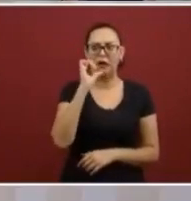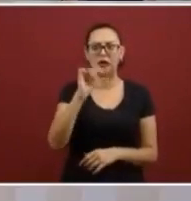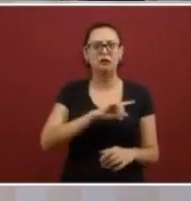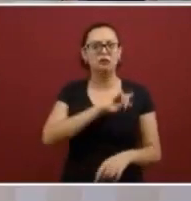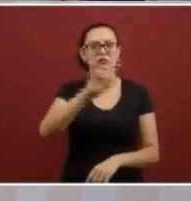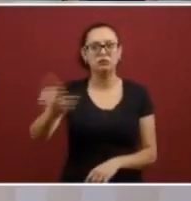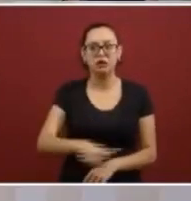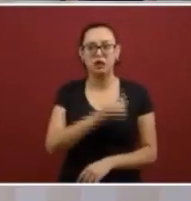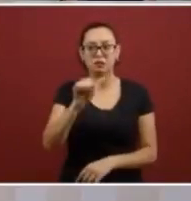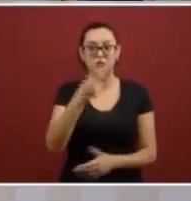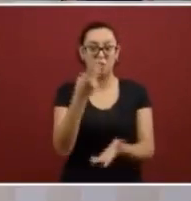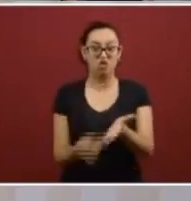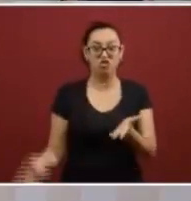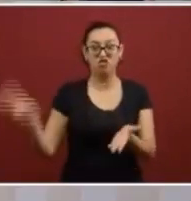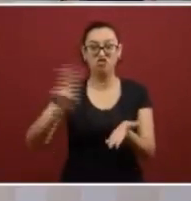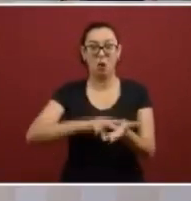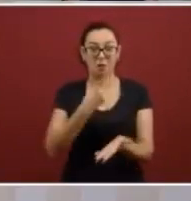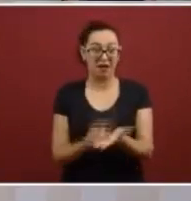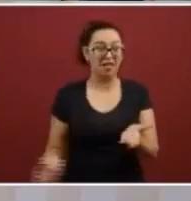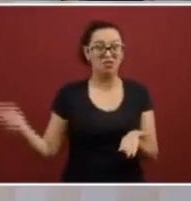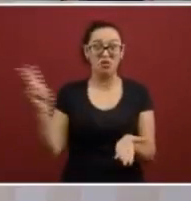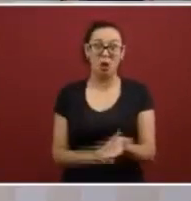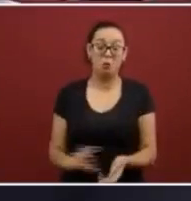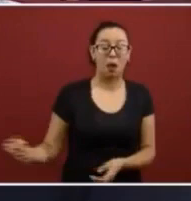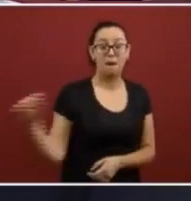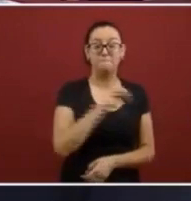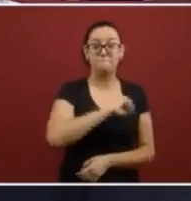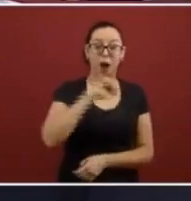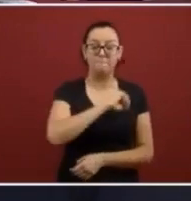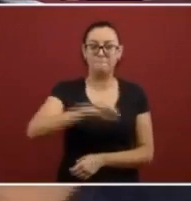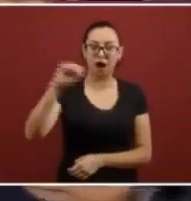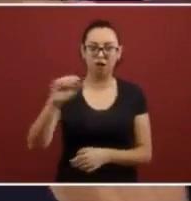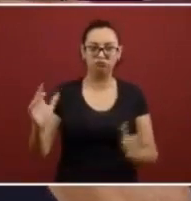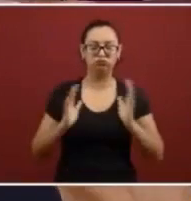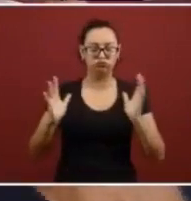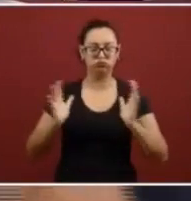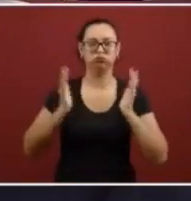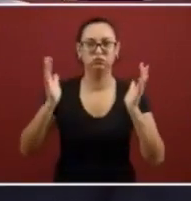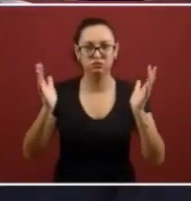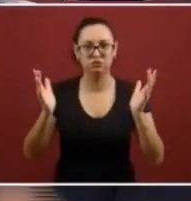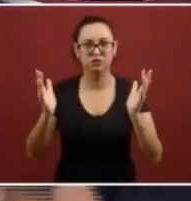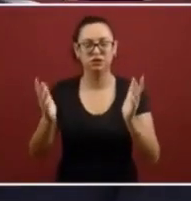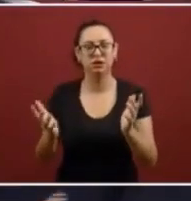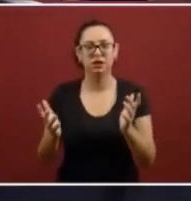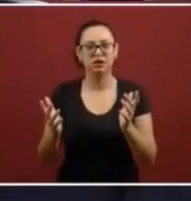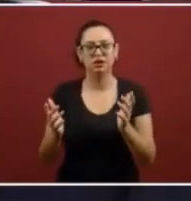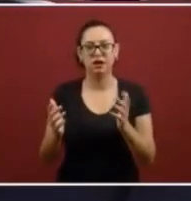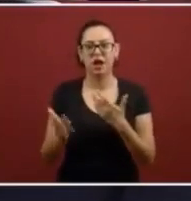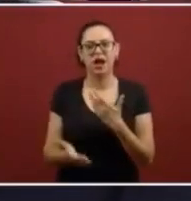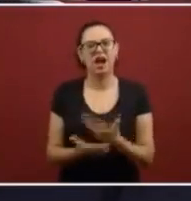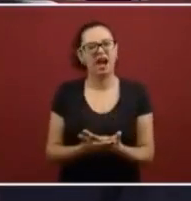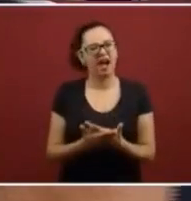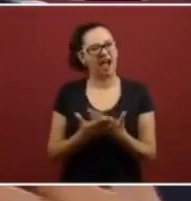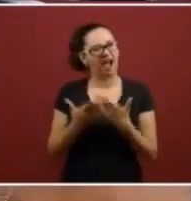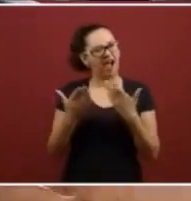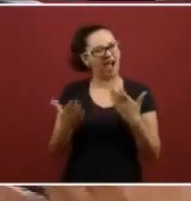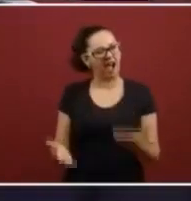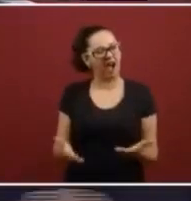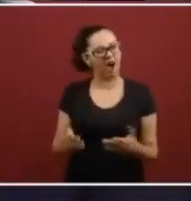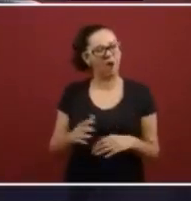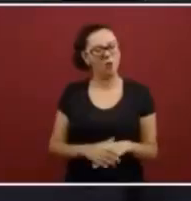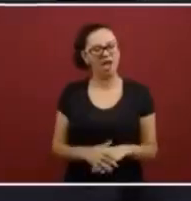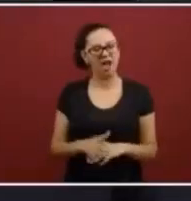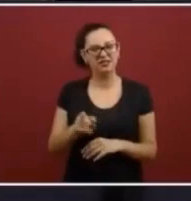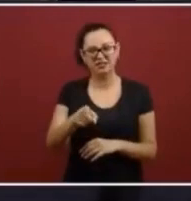price lo of aumentaron electric, el doble and y then el they triple. doubled it and tripled it. Lo que pasa es que ahora But como what's que going on now muy is pronto se